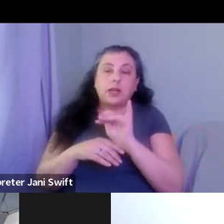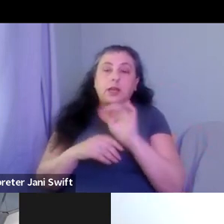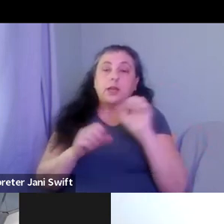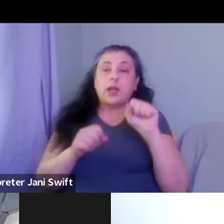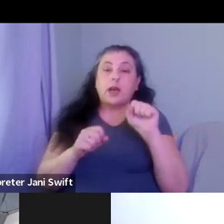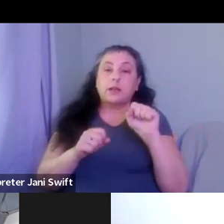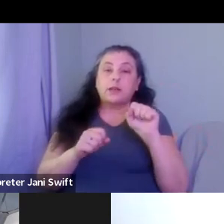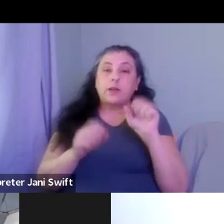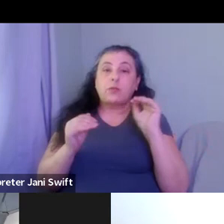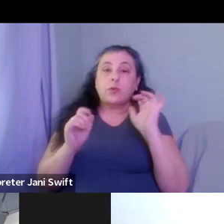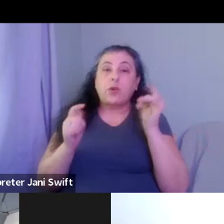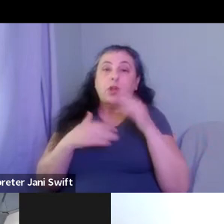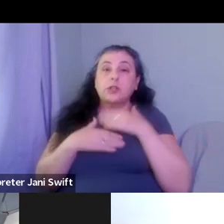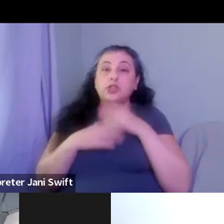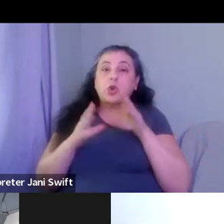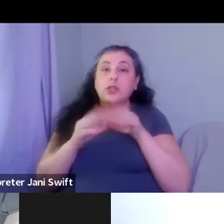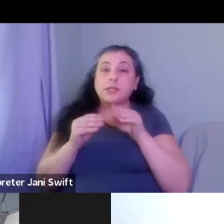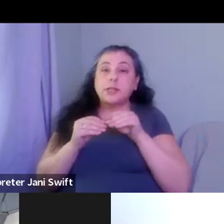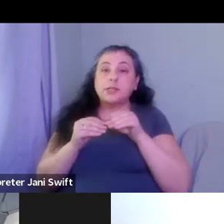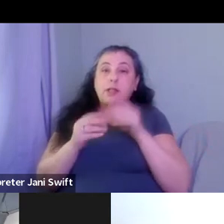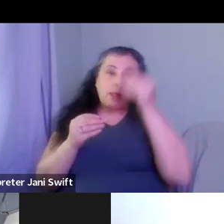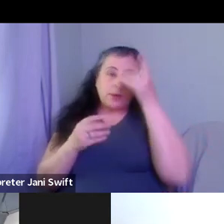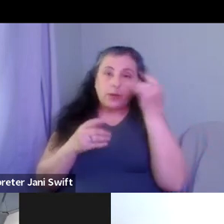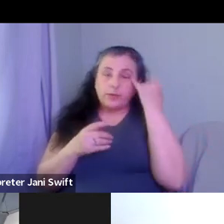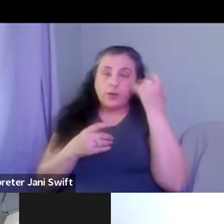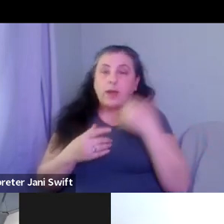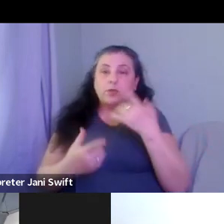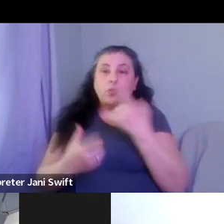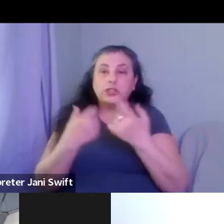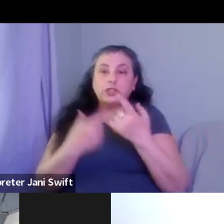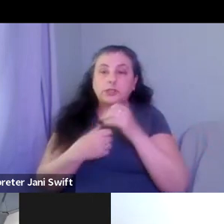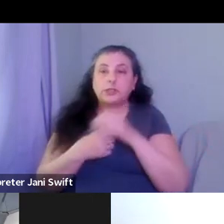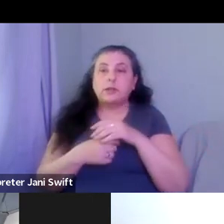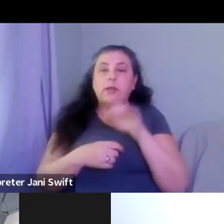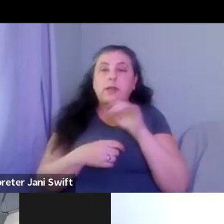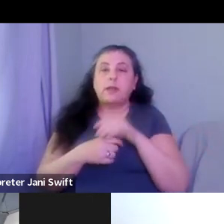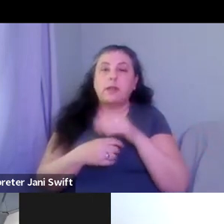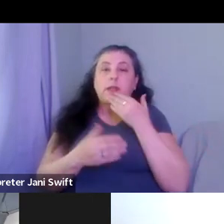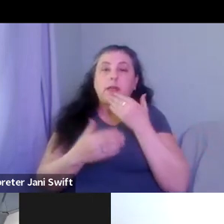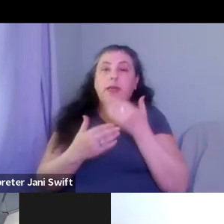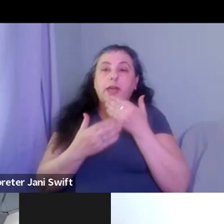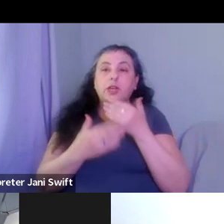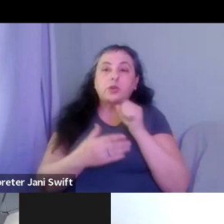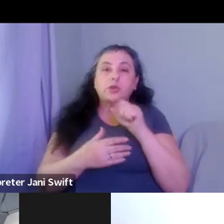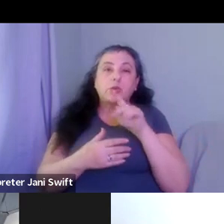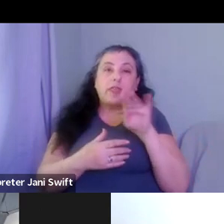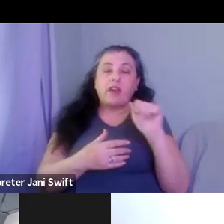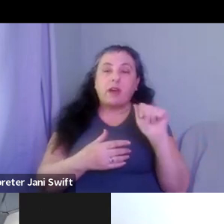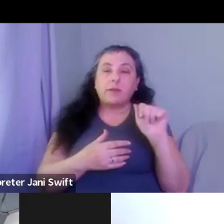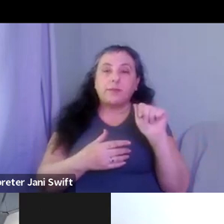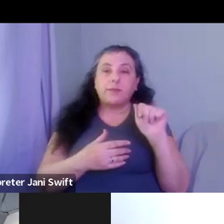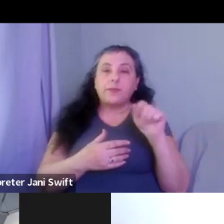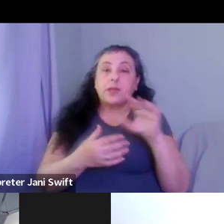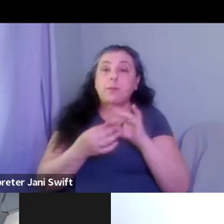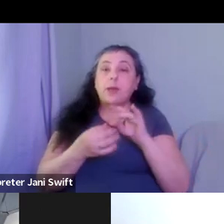yeah, hope you all enjoy the session and let me know if you have any questions. Yeah, thank you, Sandeetha. As